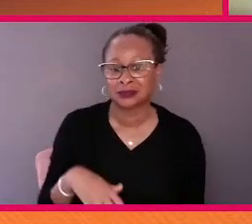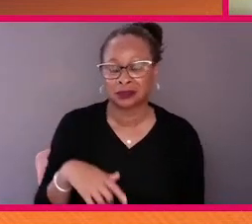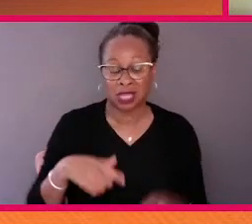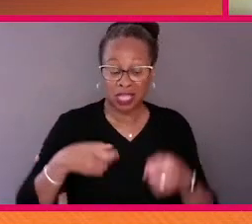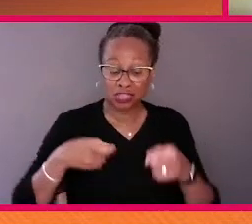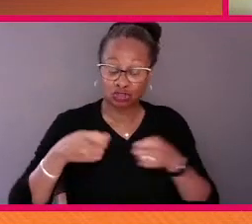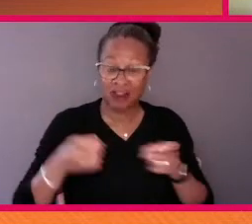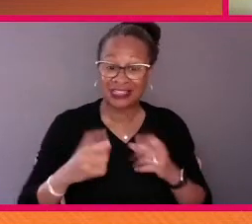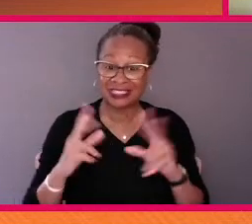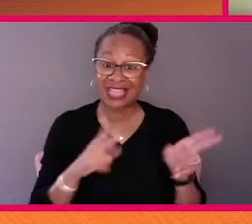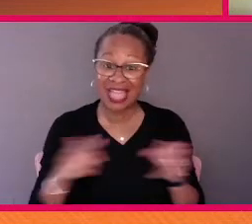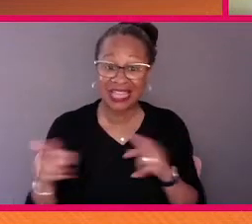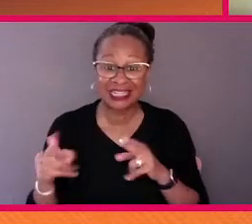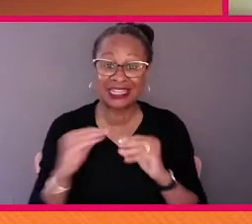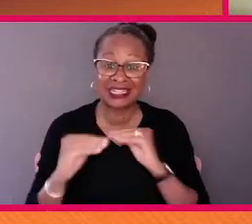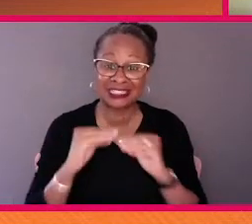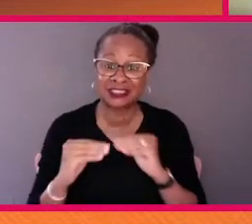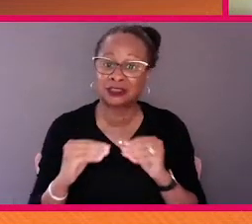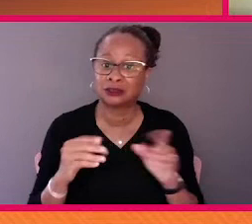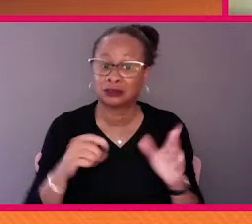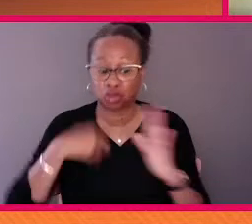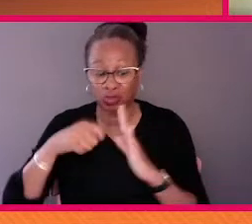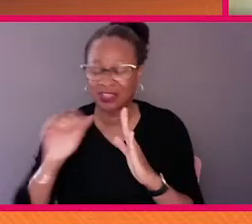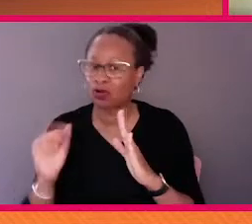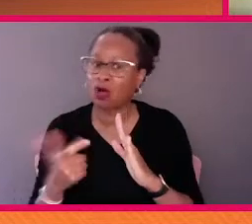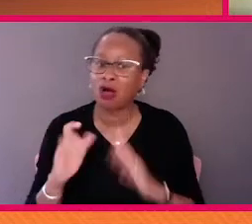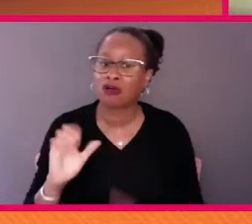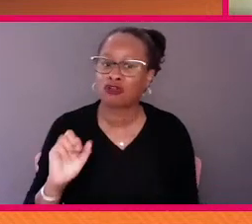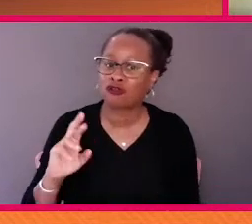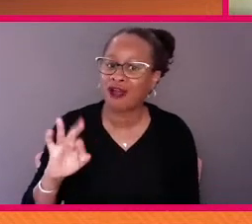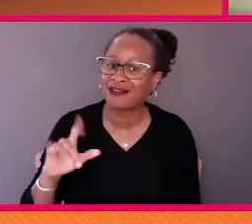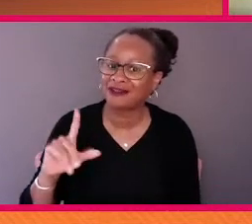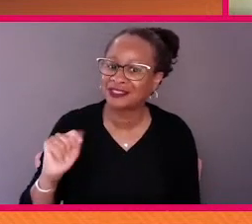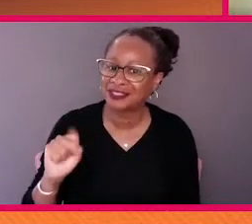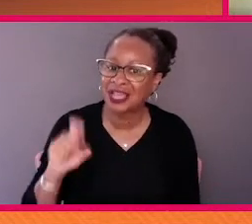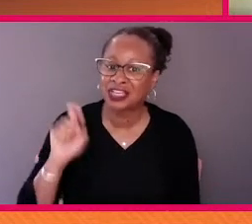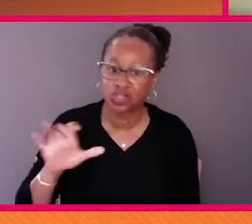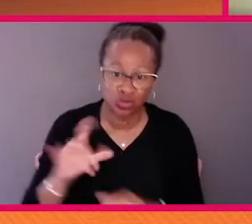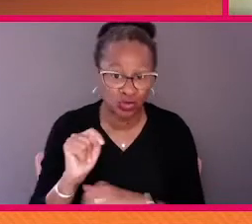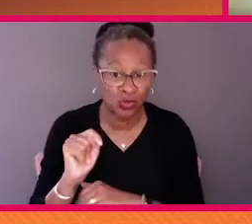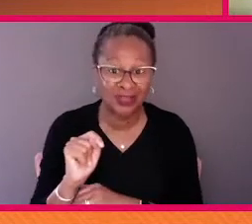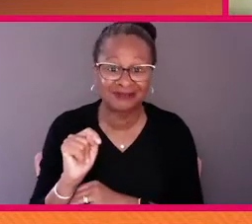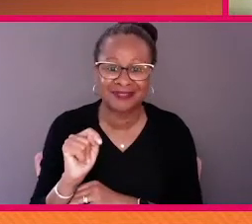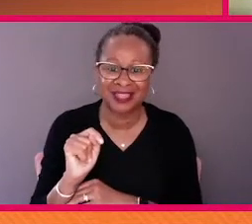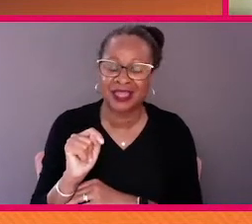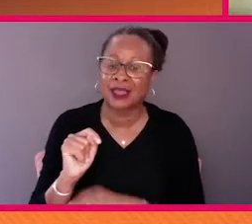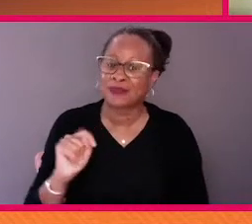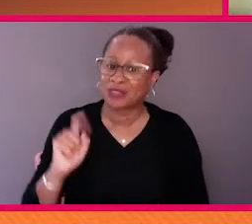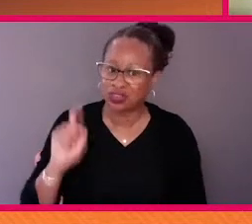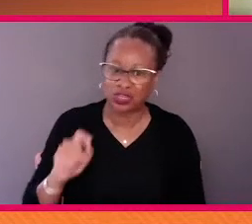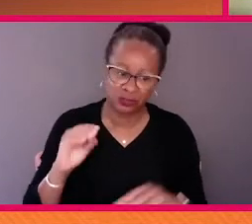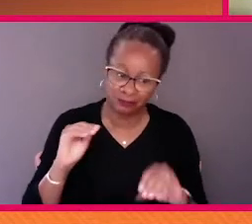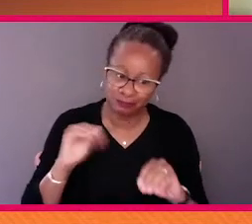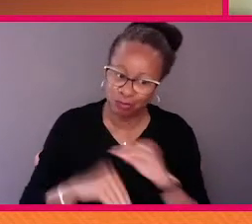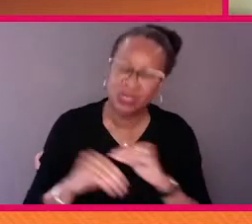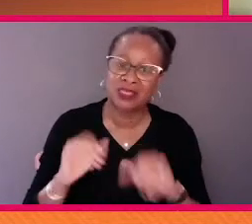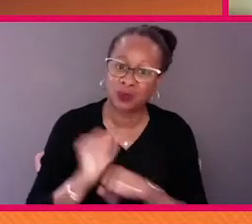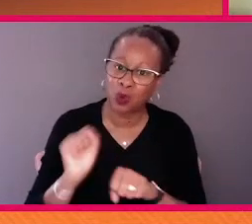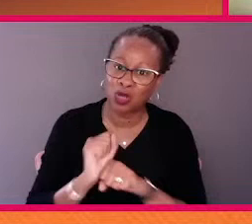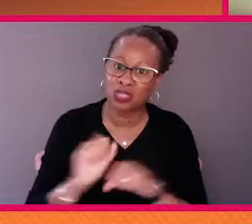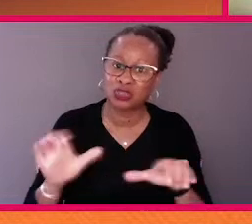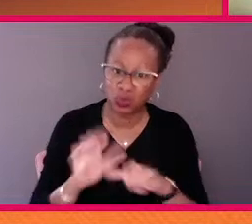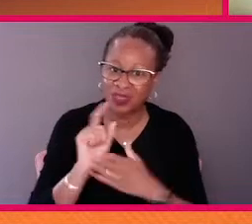editing, shooting, producing, all these things are crafts, and you have to do them, and you have to get work, you have to put in the hours and really